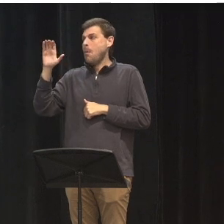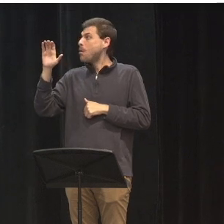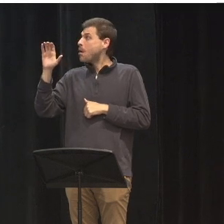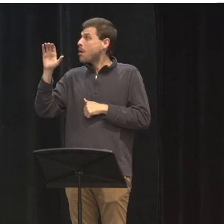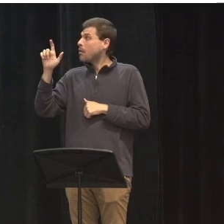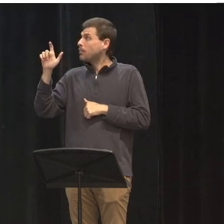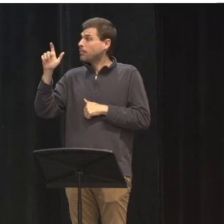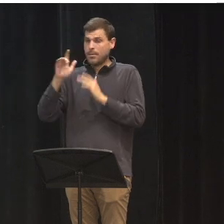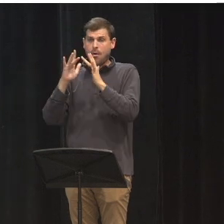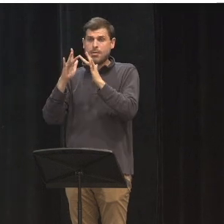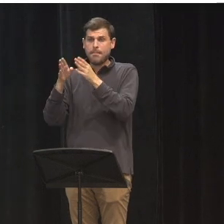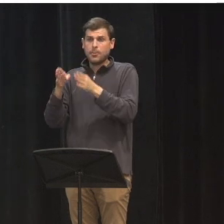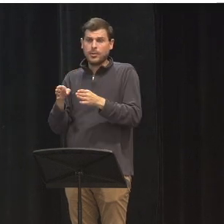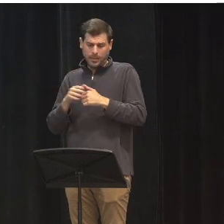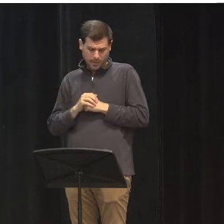online.